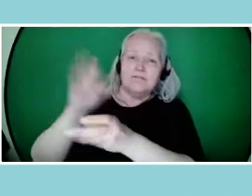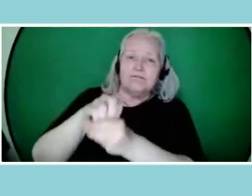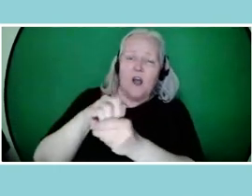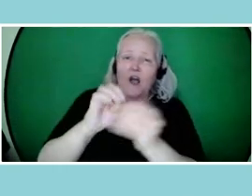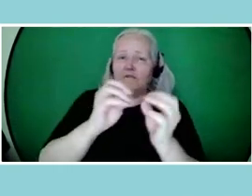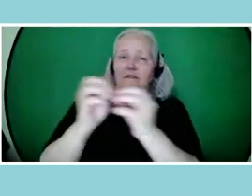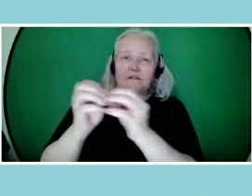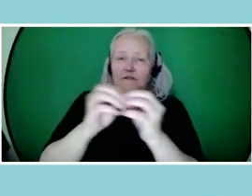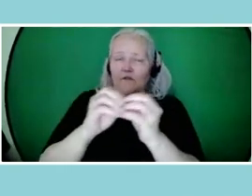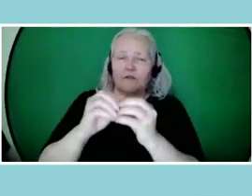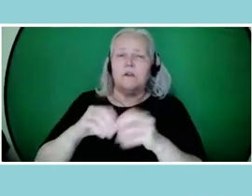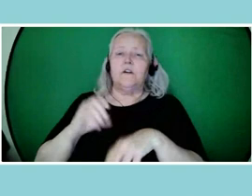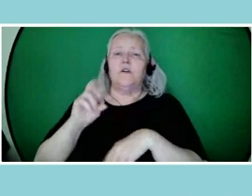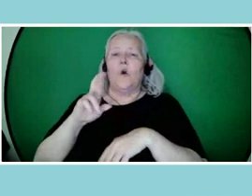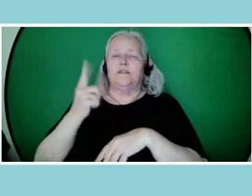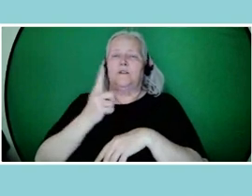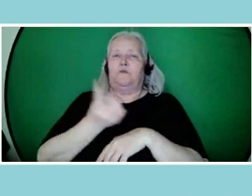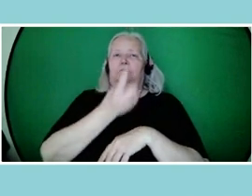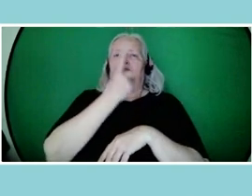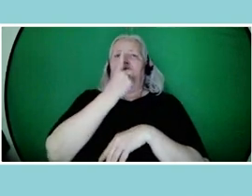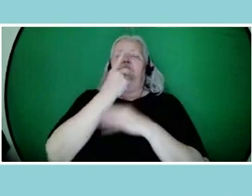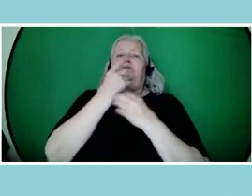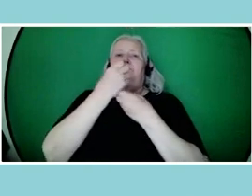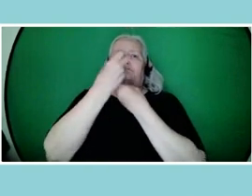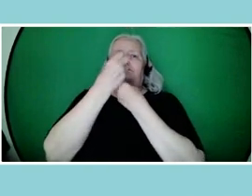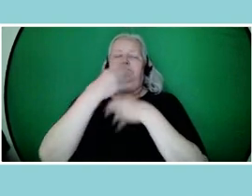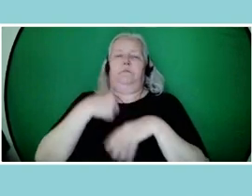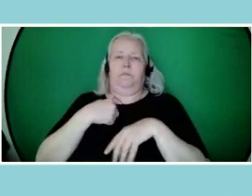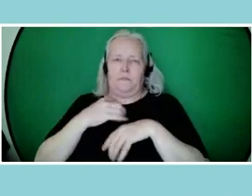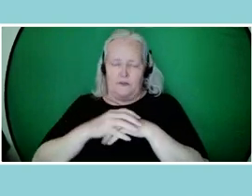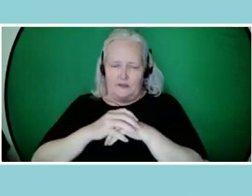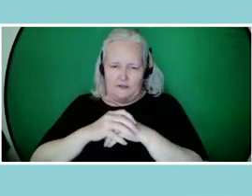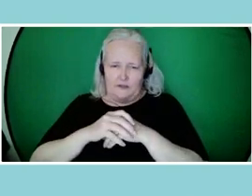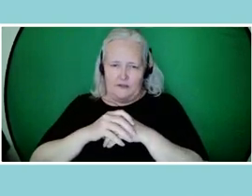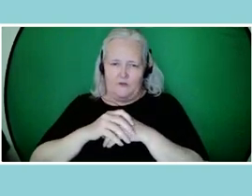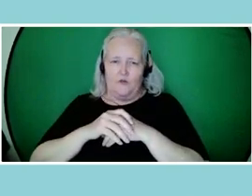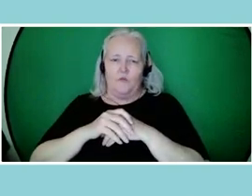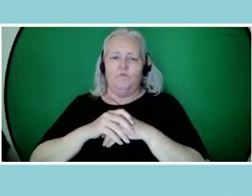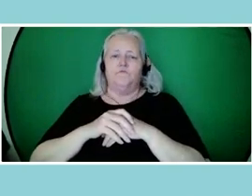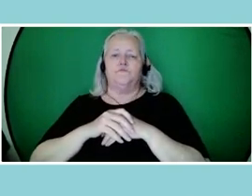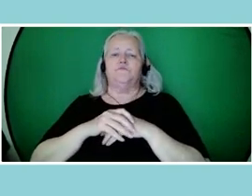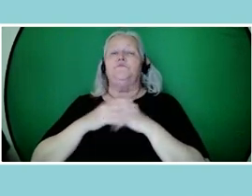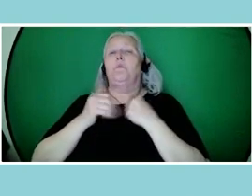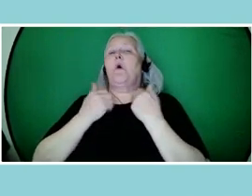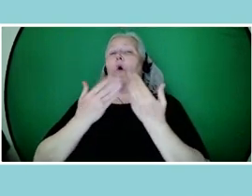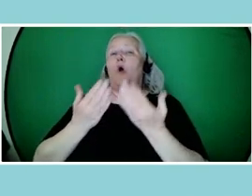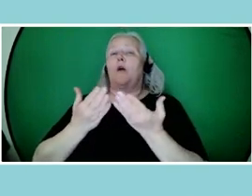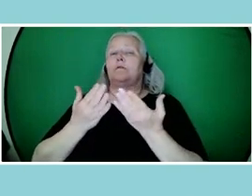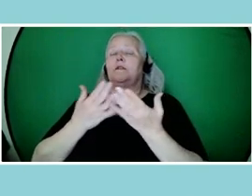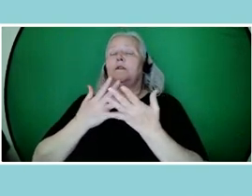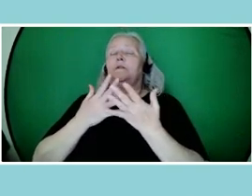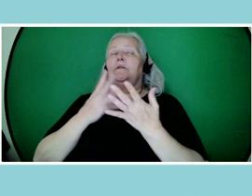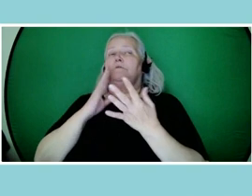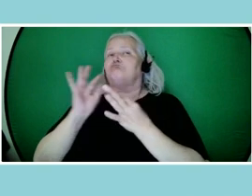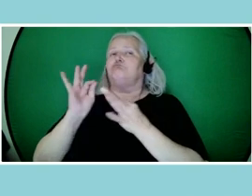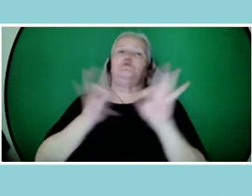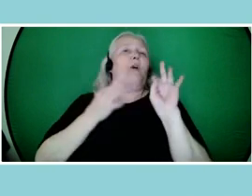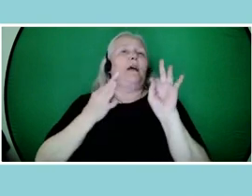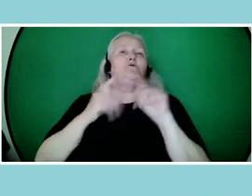kind of getting in your face, create a distraction and direct attention elsewhere.